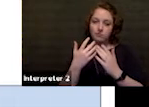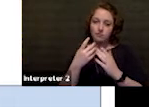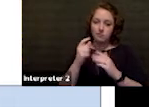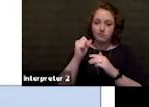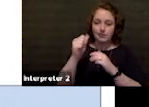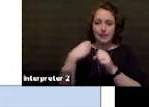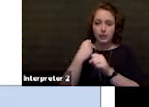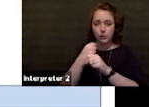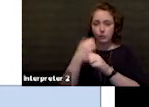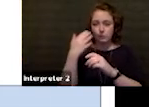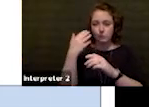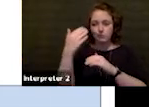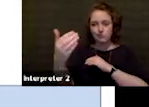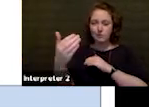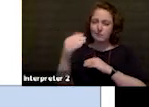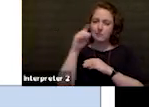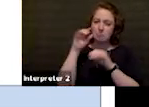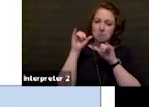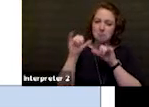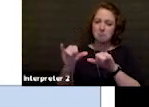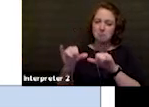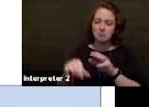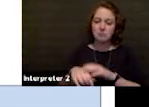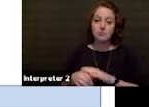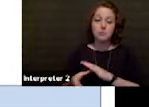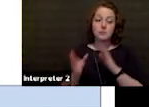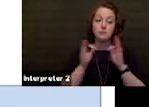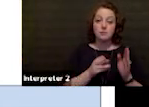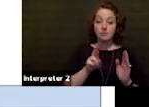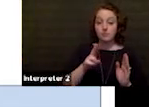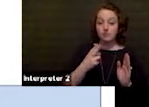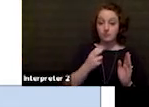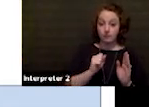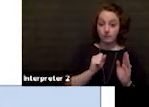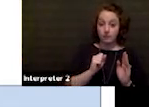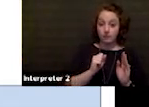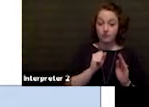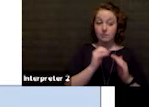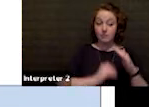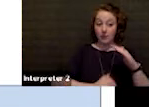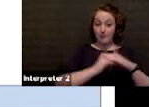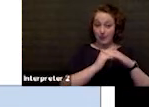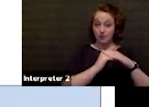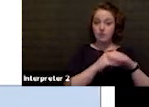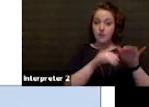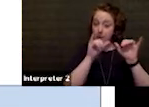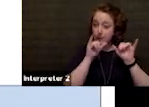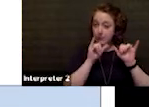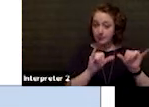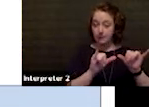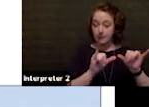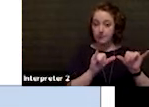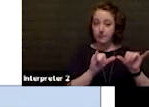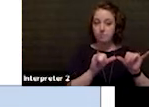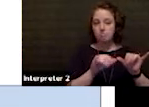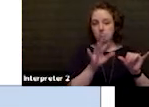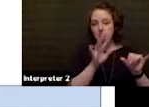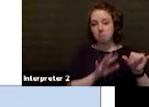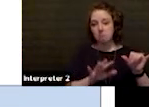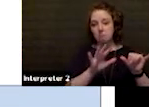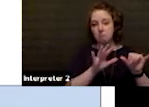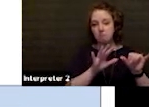years. If we take University High School and keep the exact same capacity, which you can see from the demographics that supports